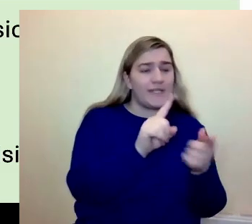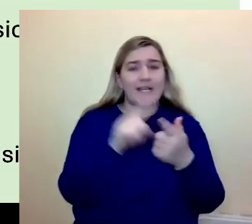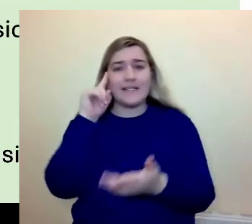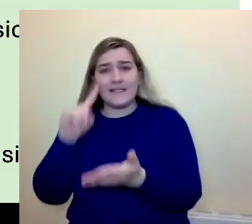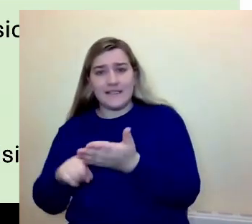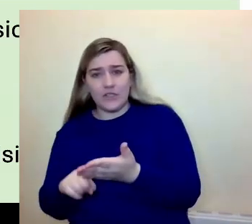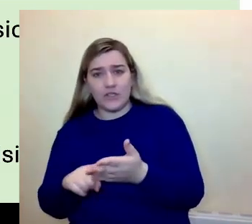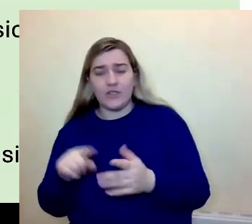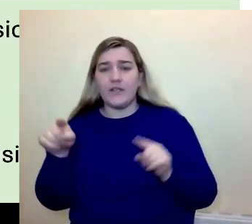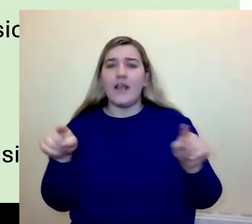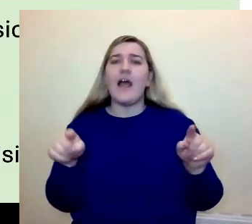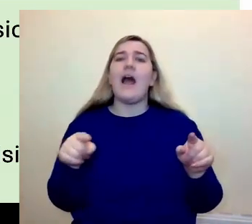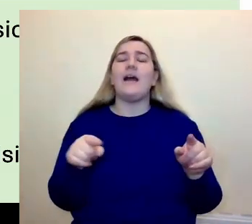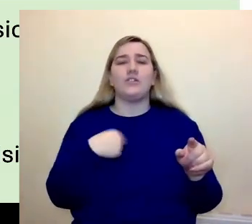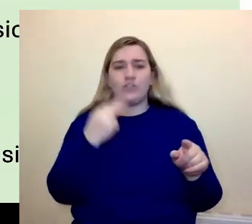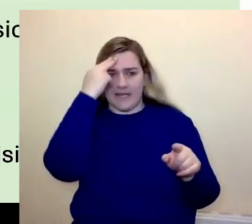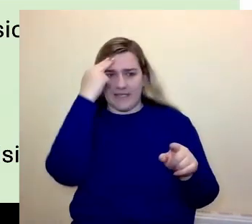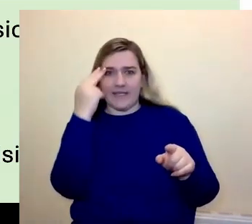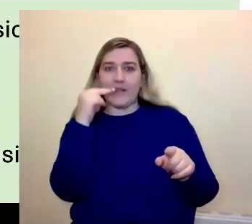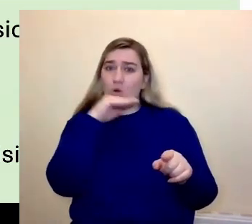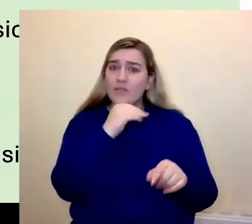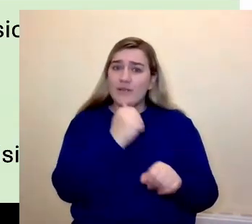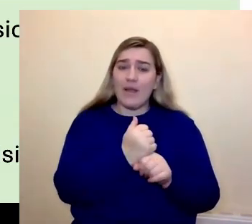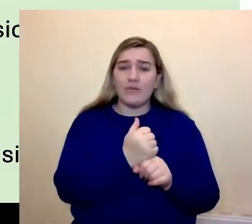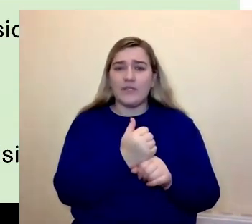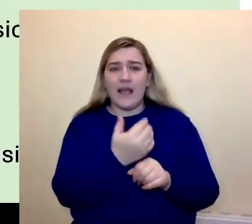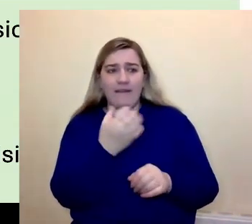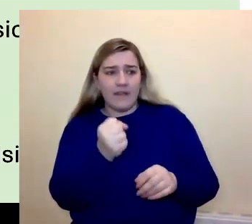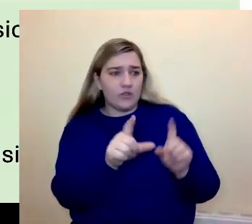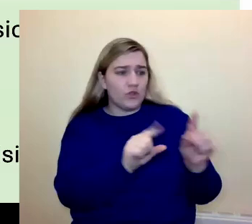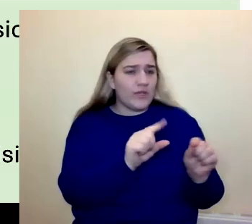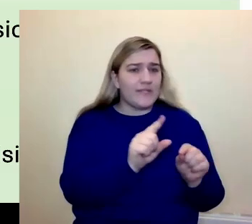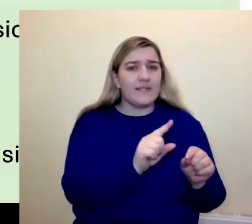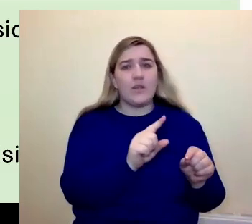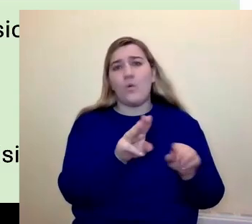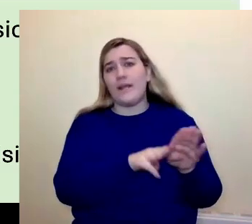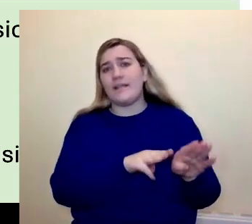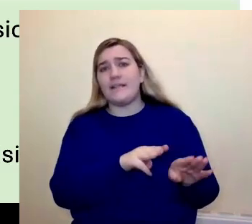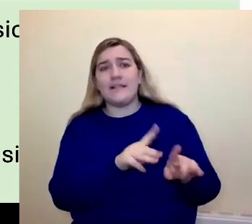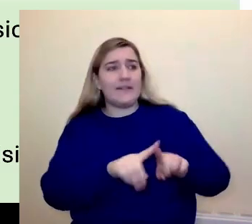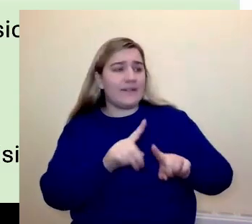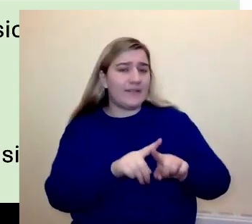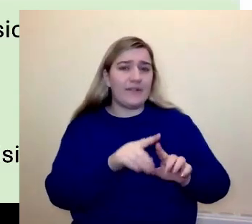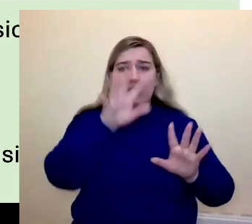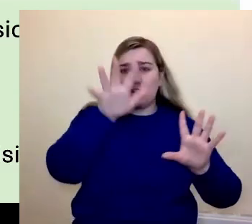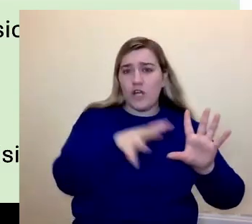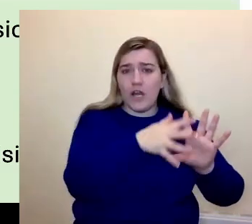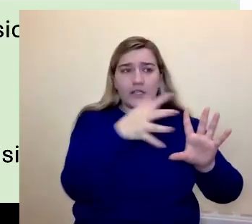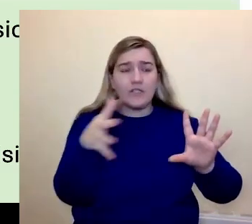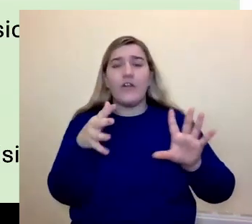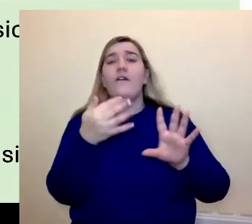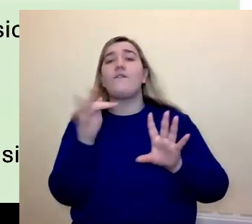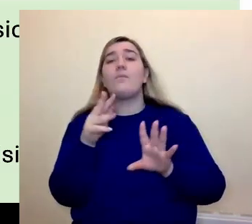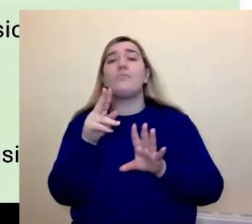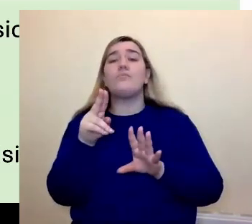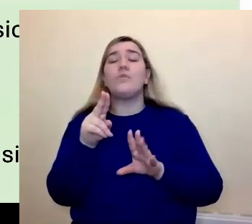making within the decision making process with the paddles and template chart of the United Nations Convention on the